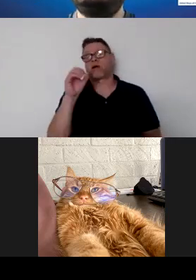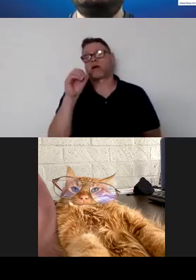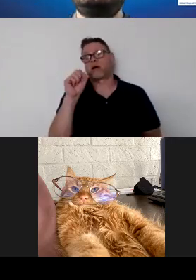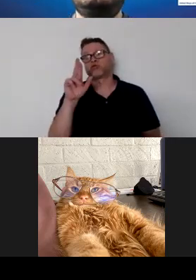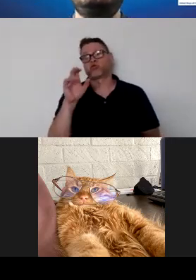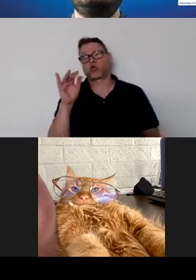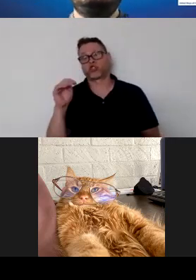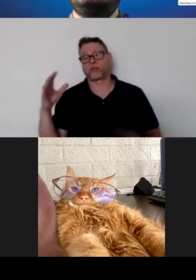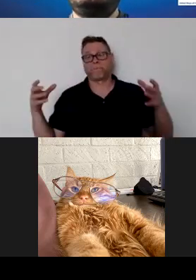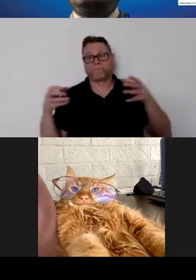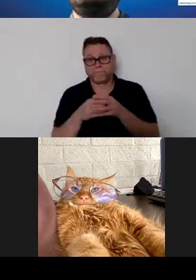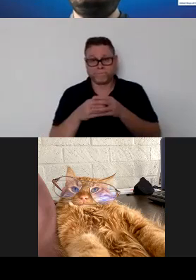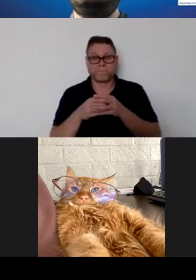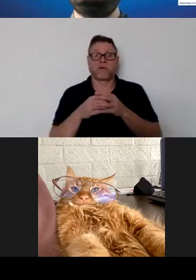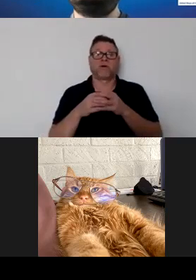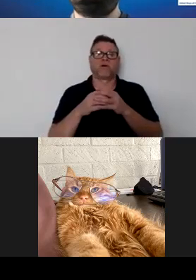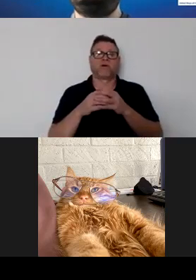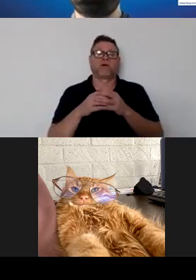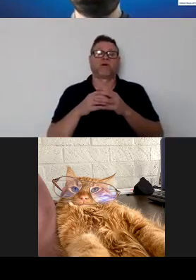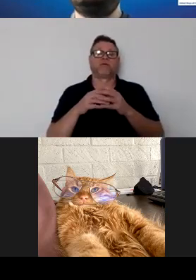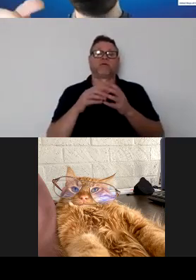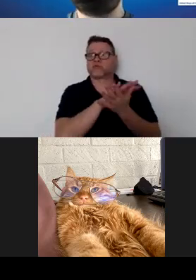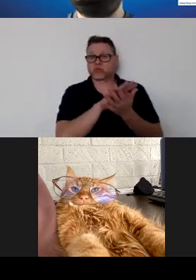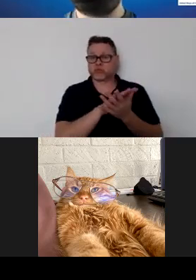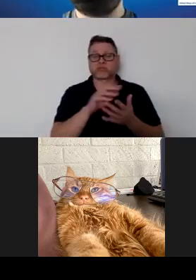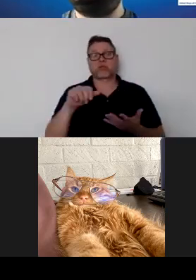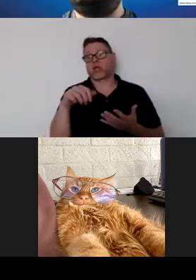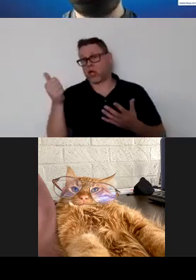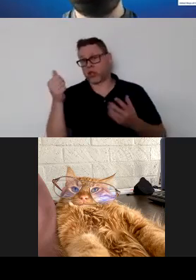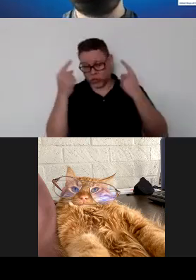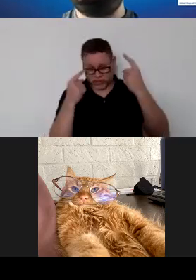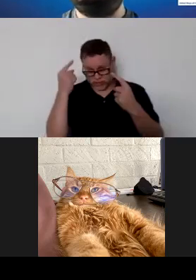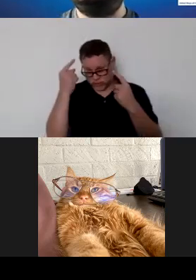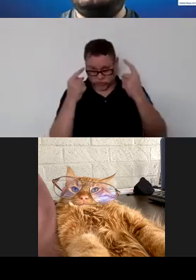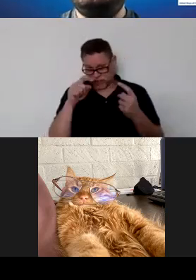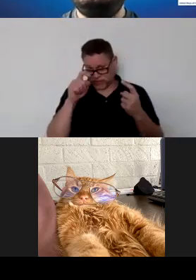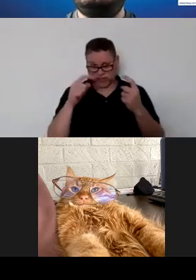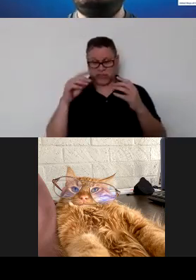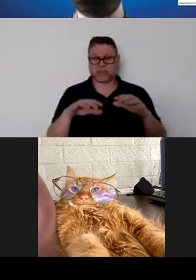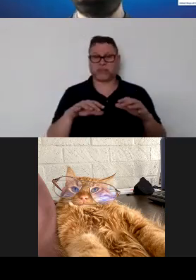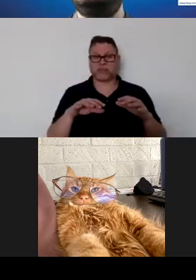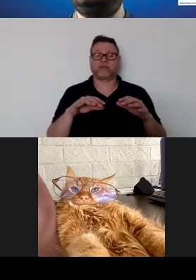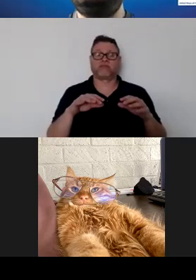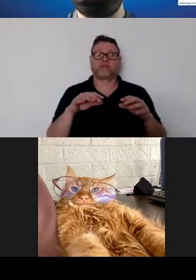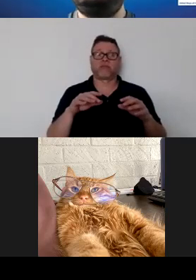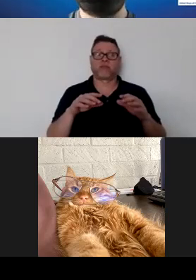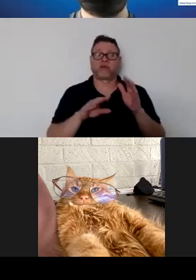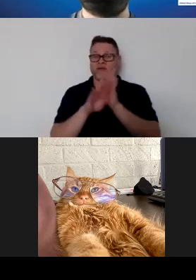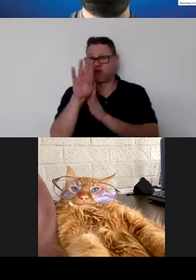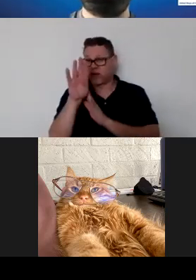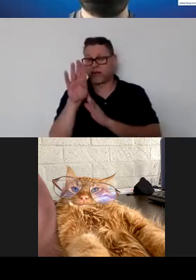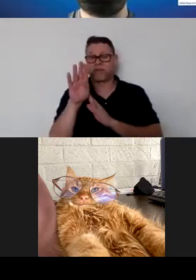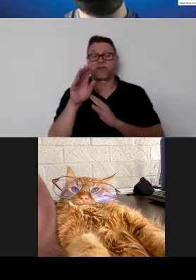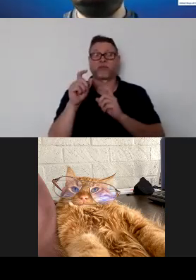multiple schools, right? Um, there's going to be other considerations that need to be taken into account when developing grant